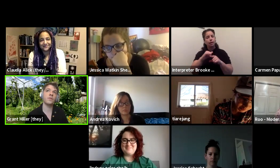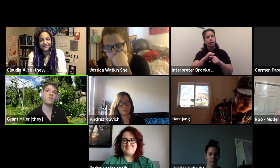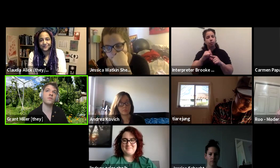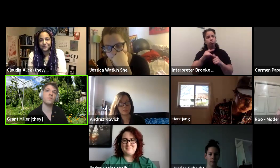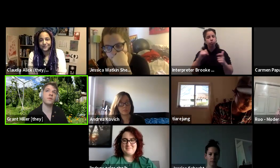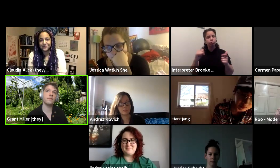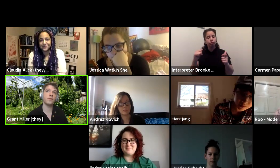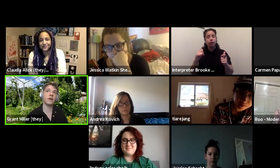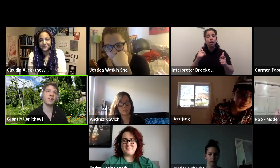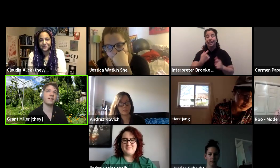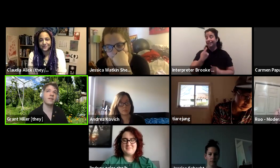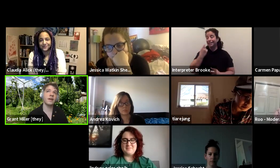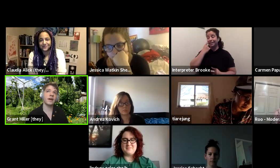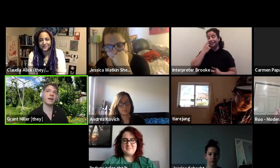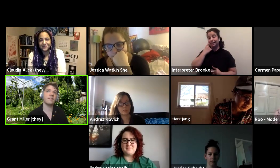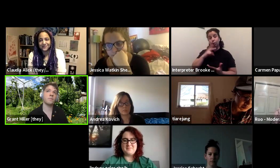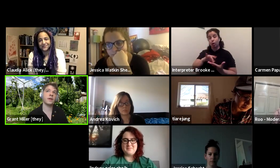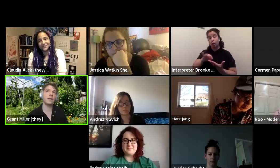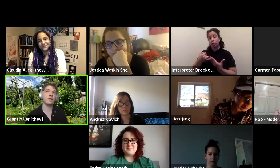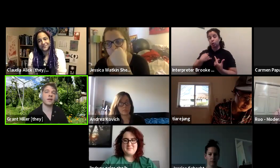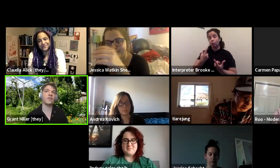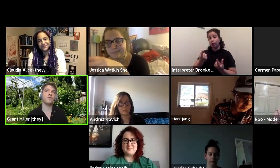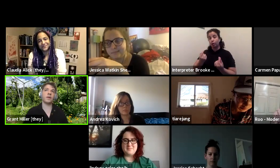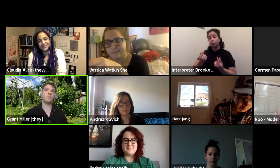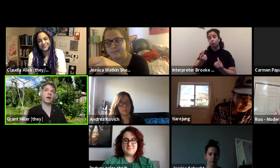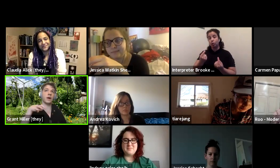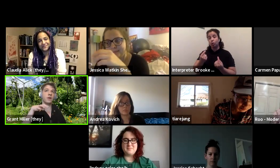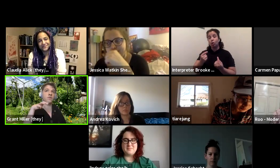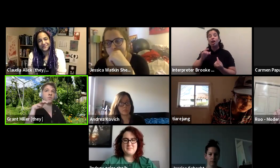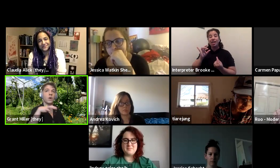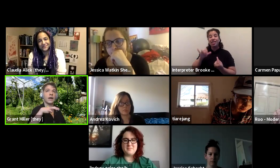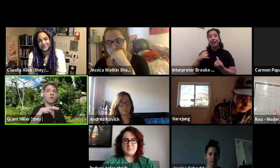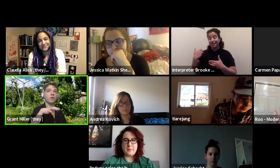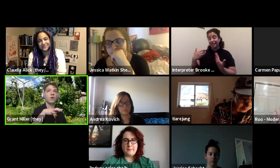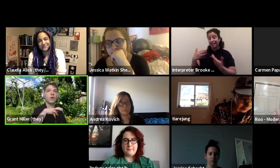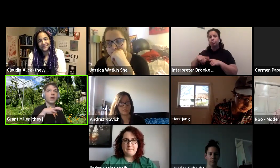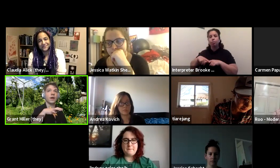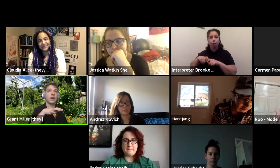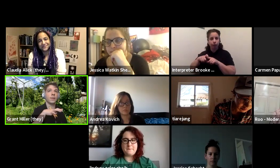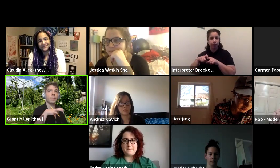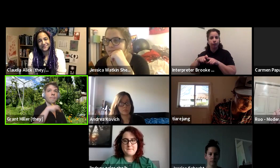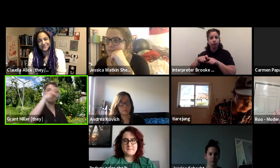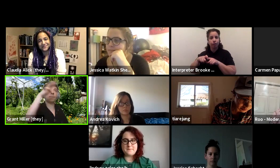My most recent project has been kind of put on pause while